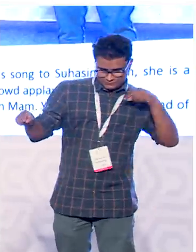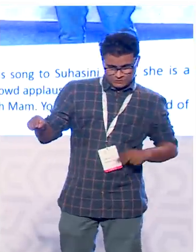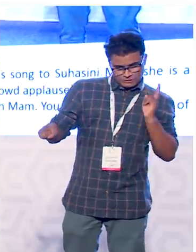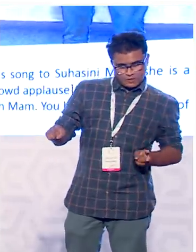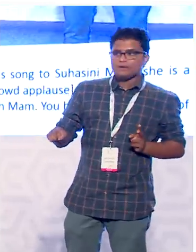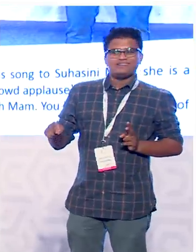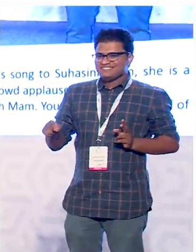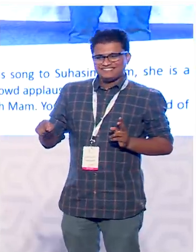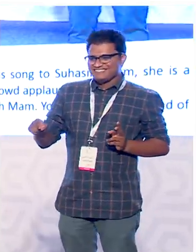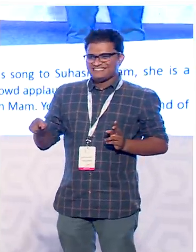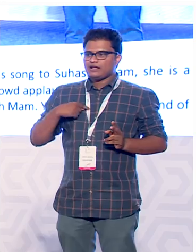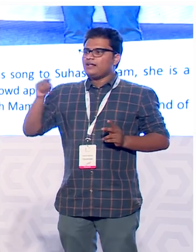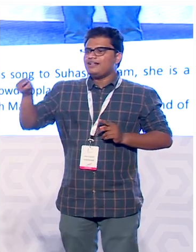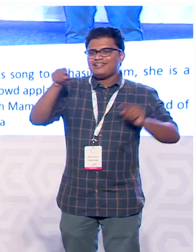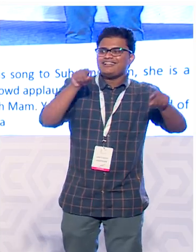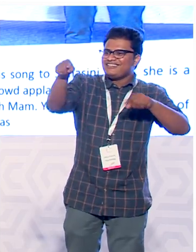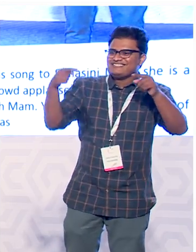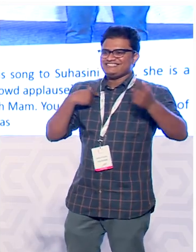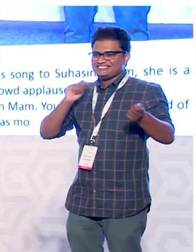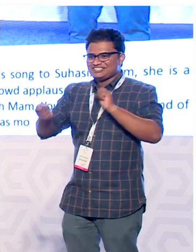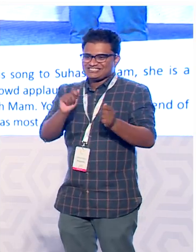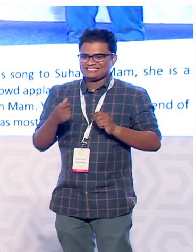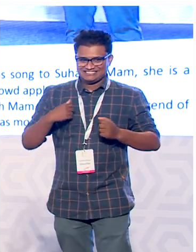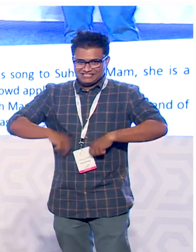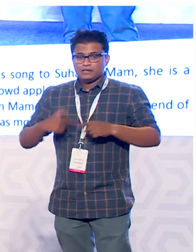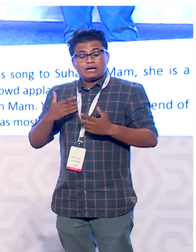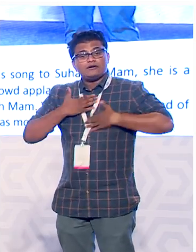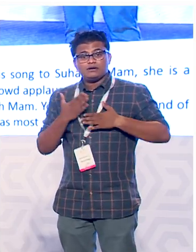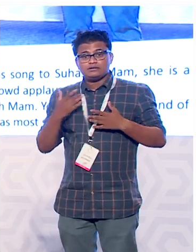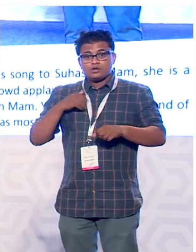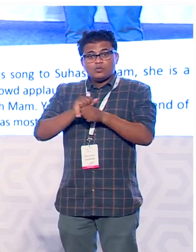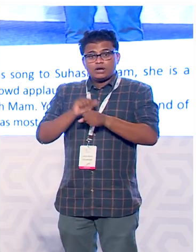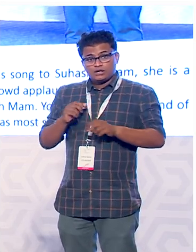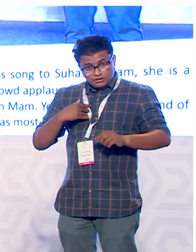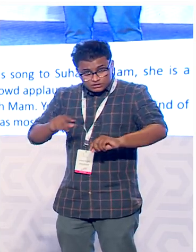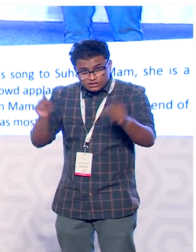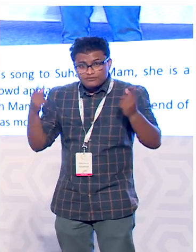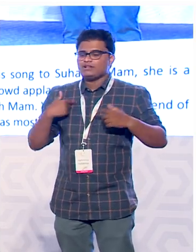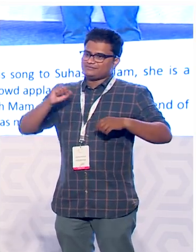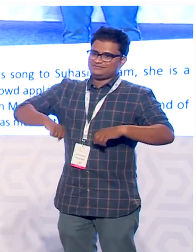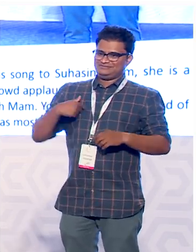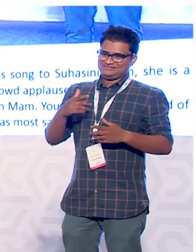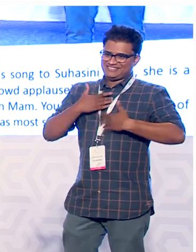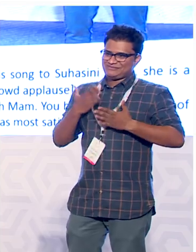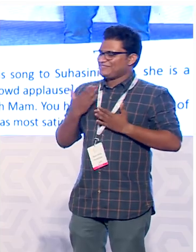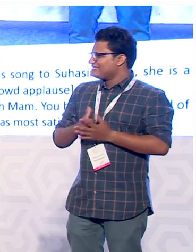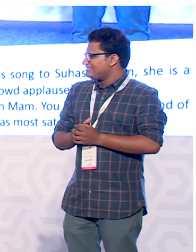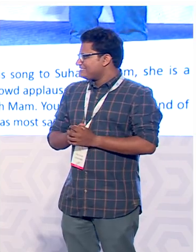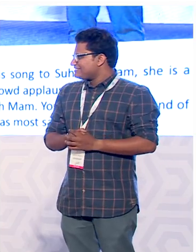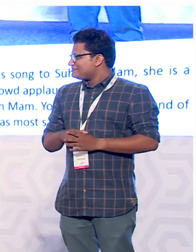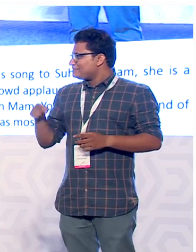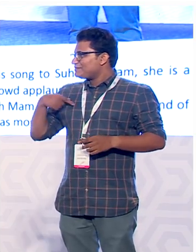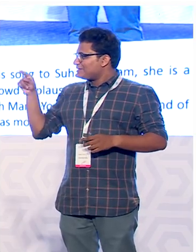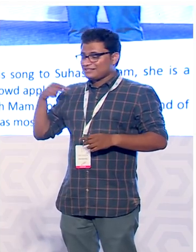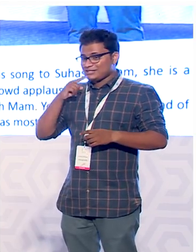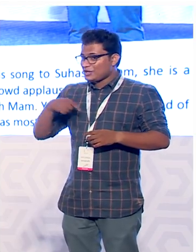no role is really satisfying. You feel happy about things that work out in a role that you're playing. So